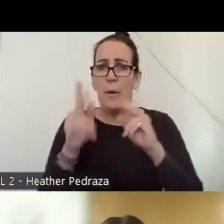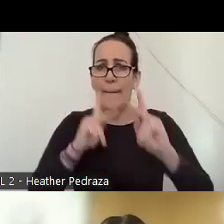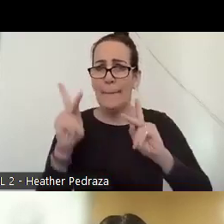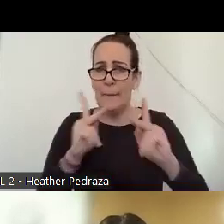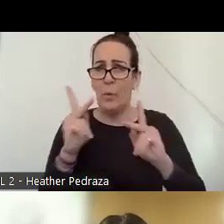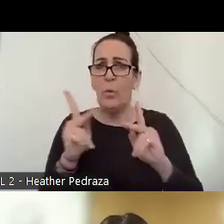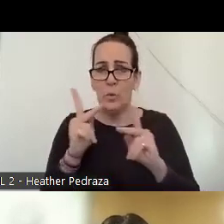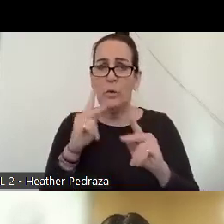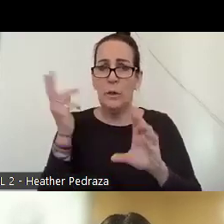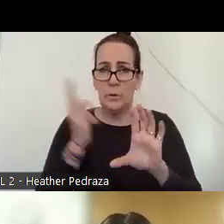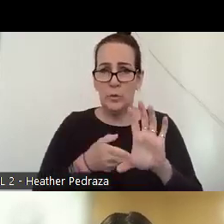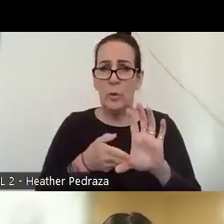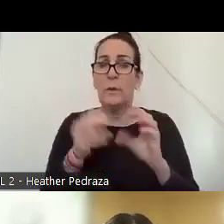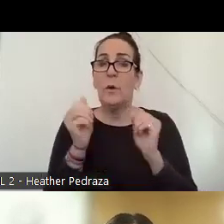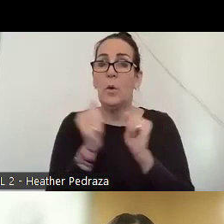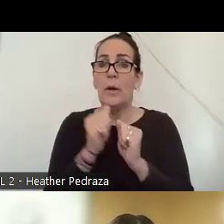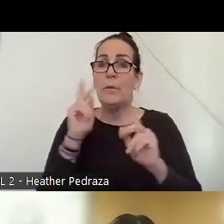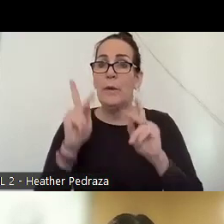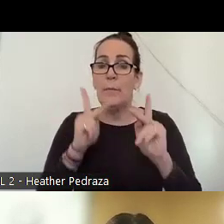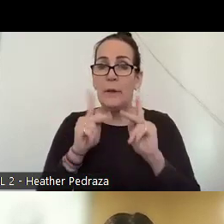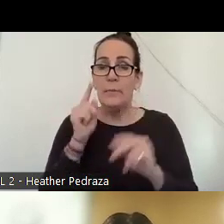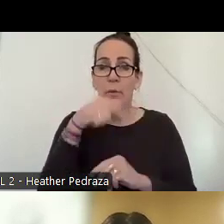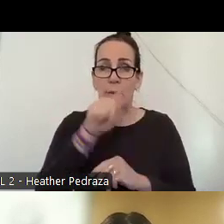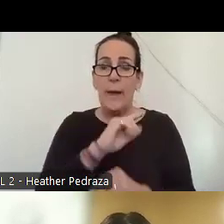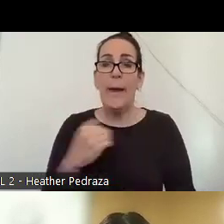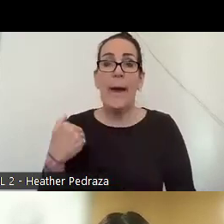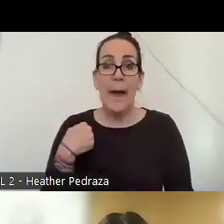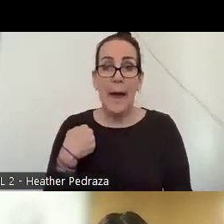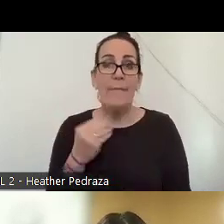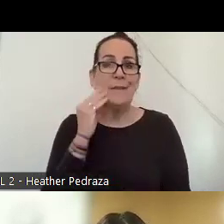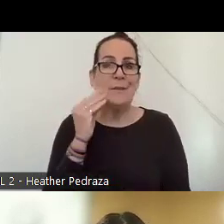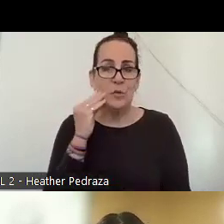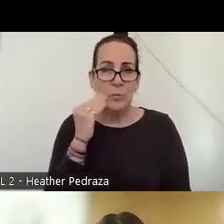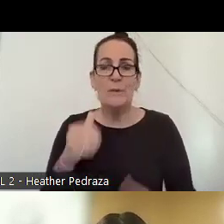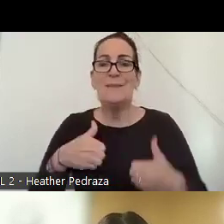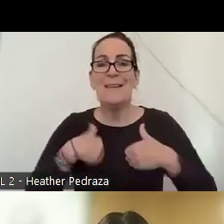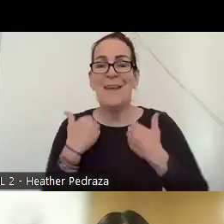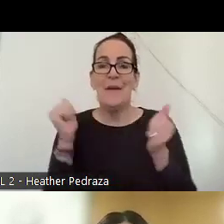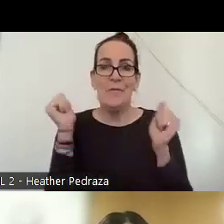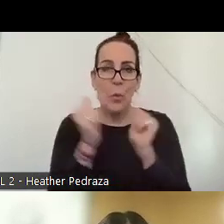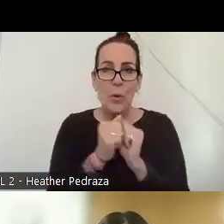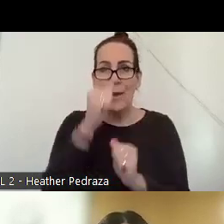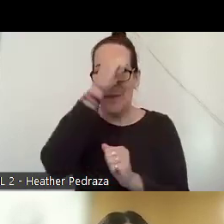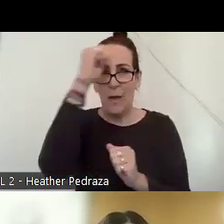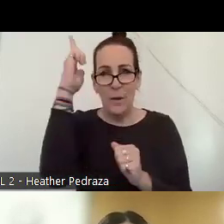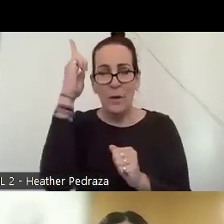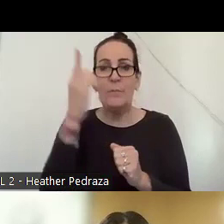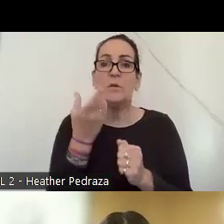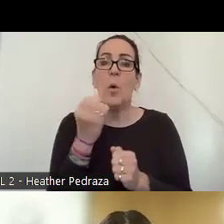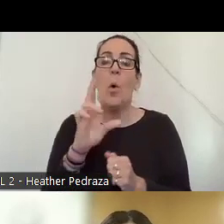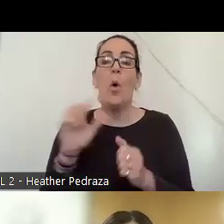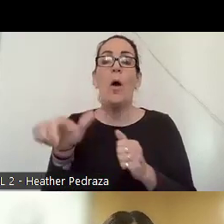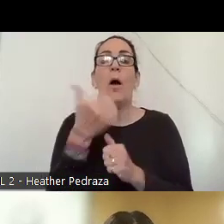with individuals who have personal experience living with Alzheimer's disease or related conditions. There